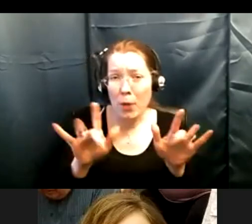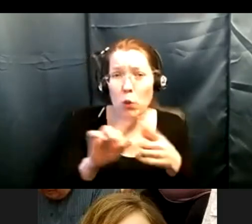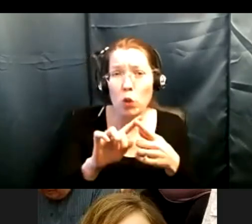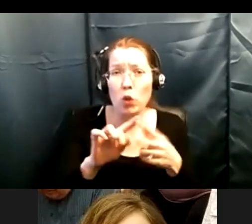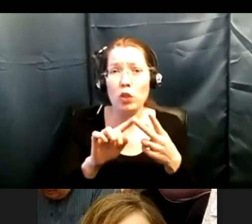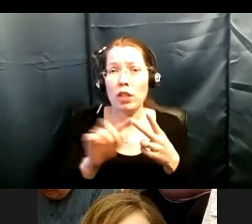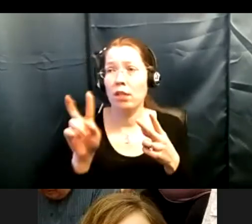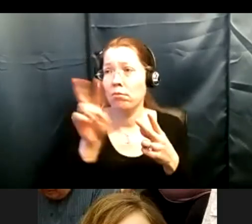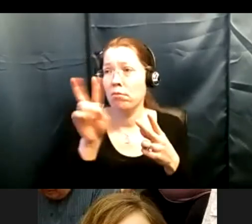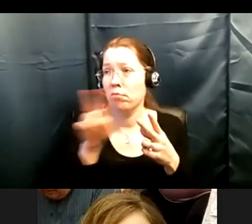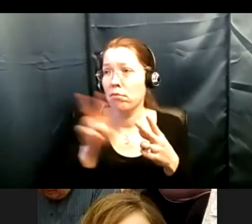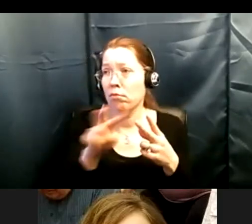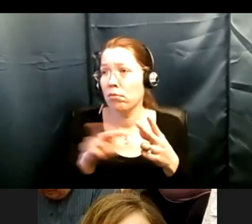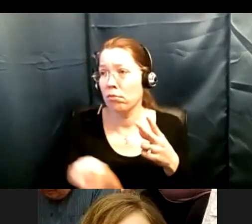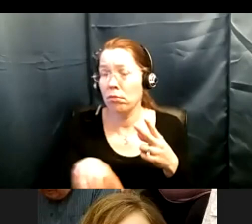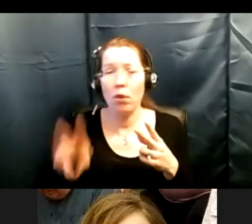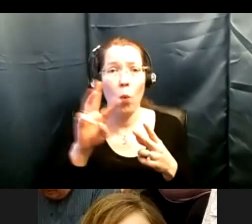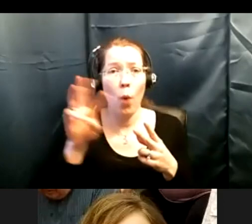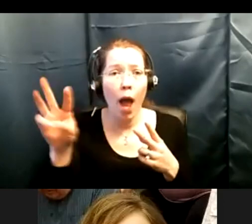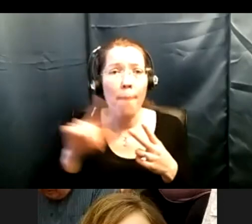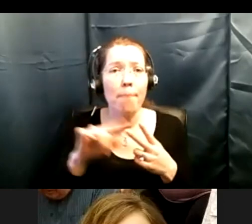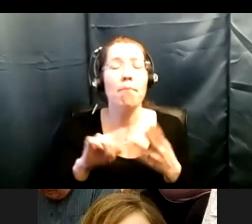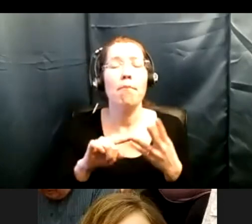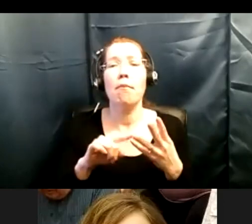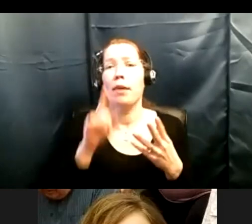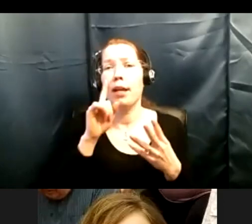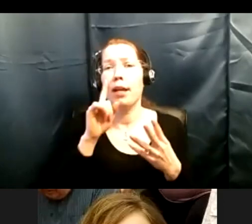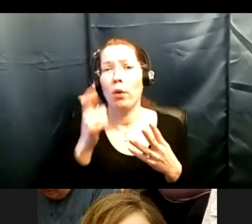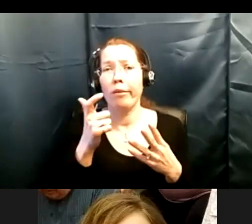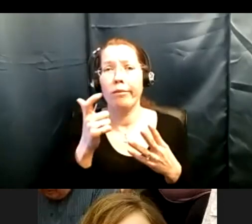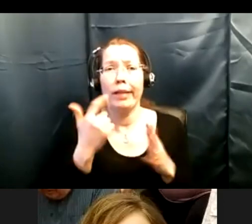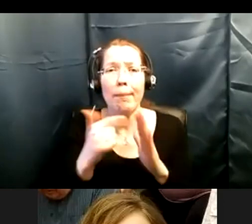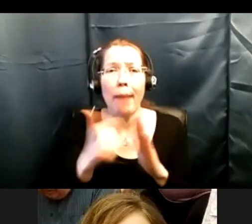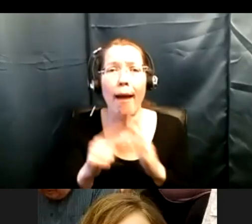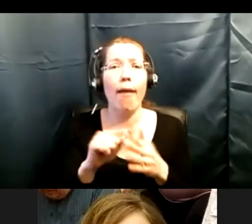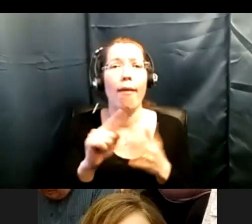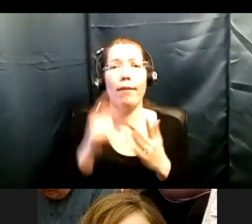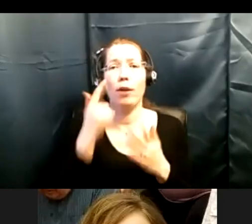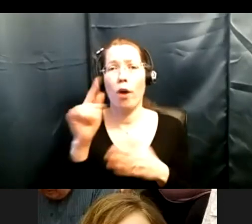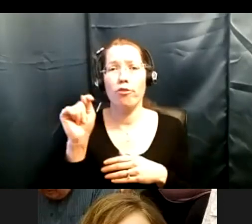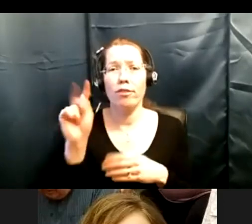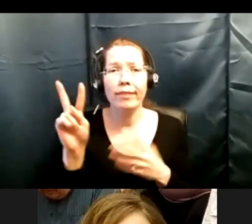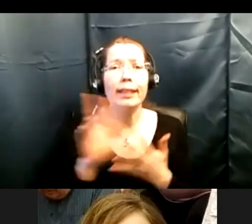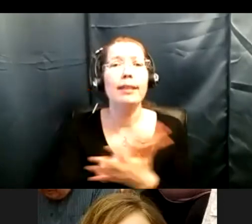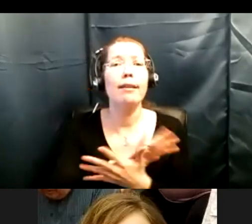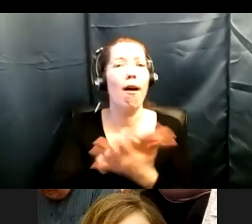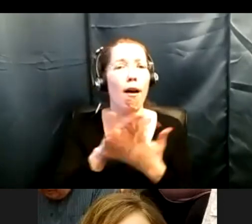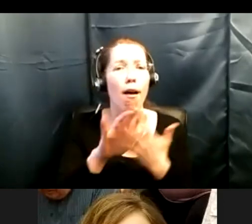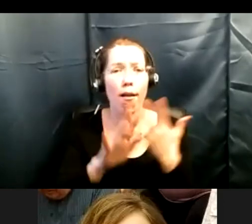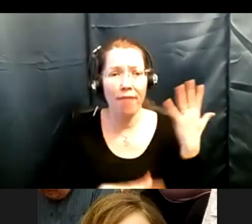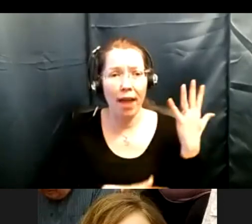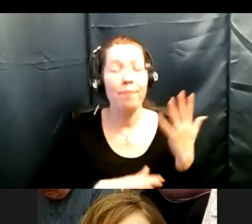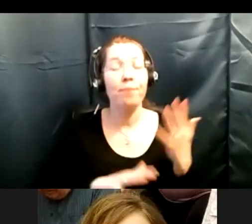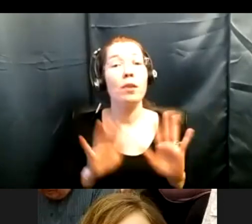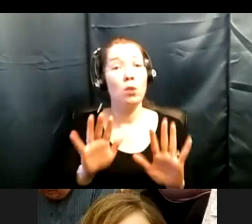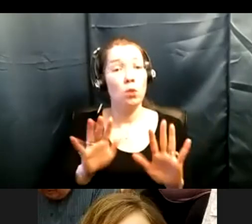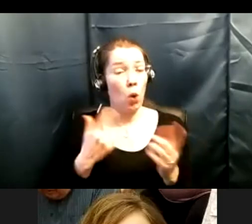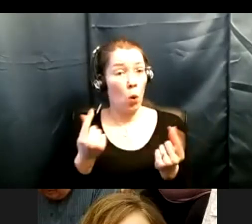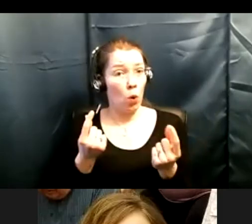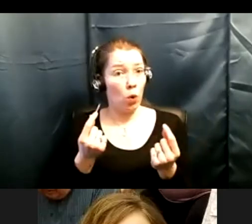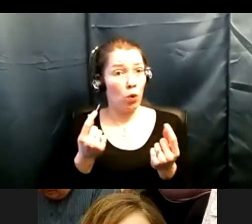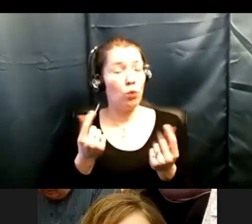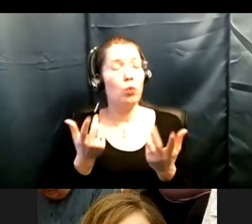web, he can email, he can watch shows, all of that. What we're going to do is give you